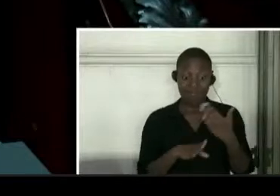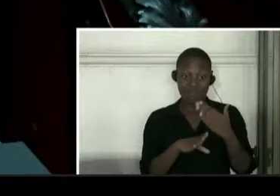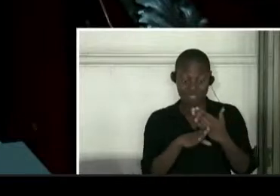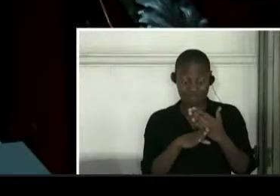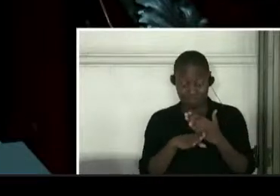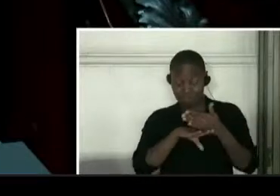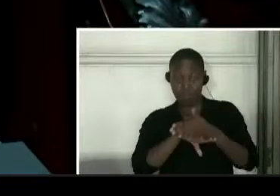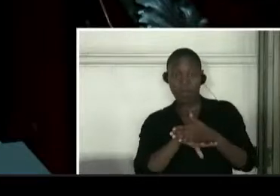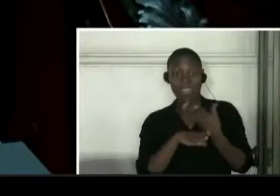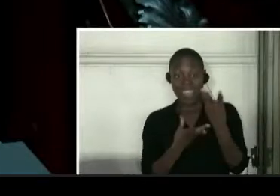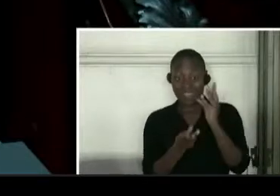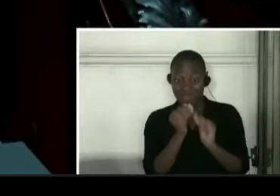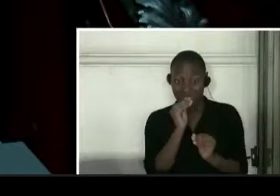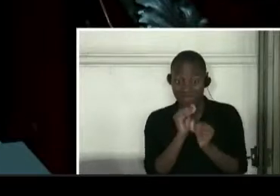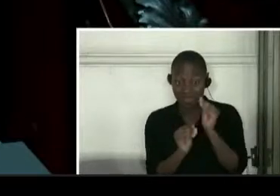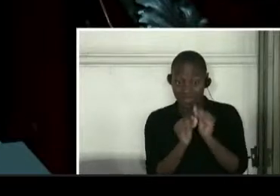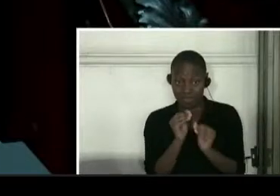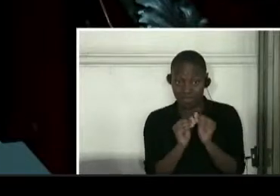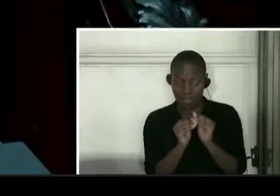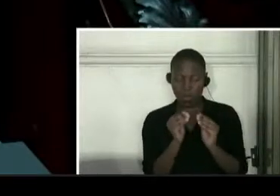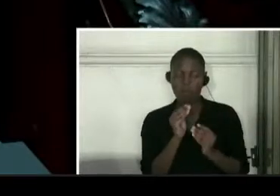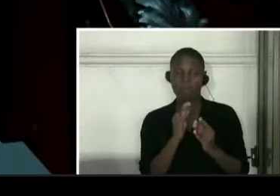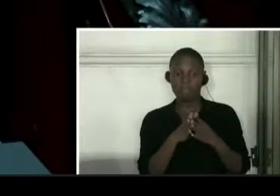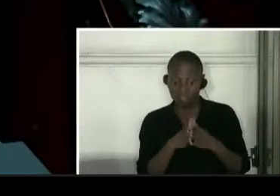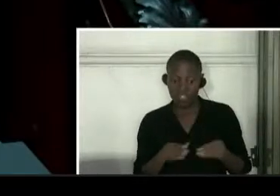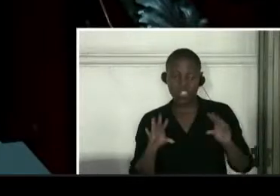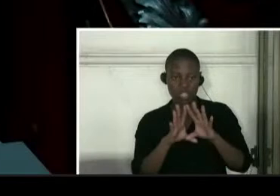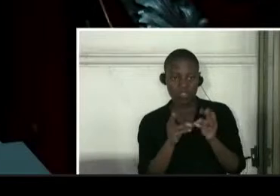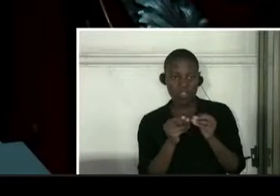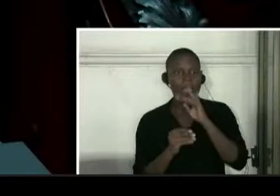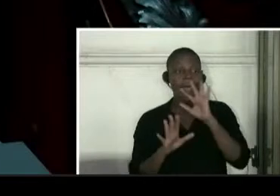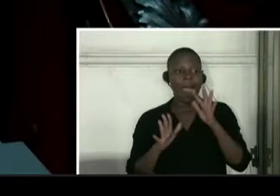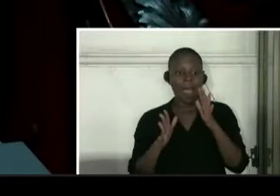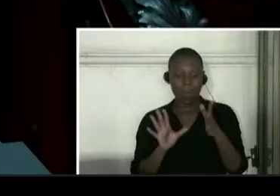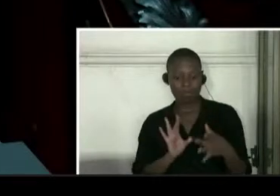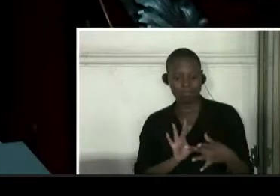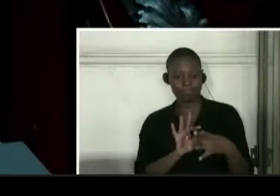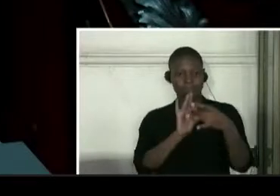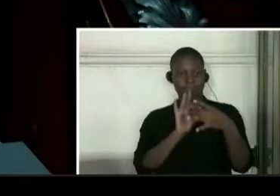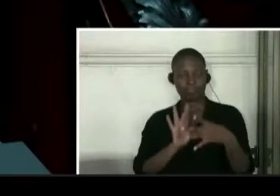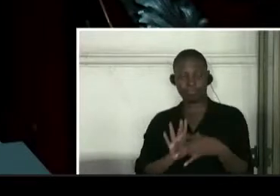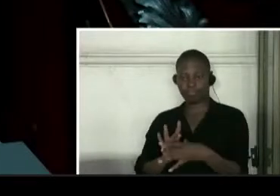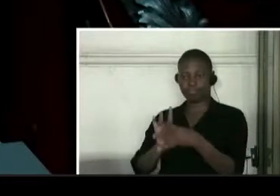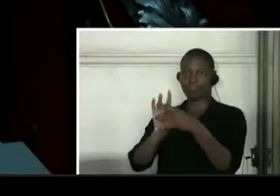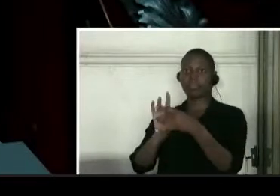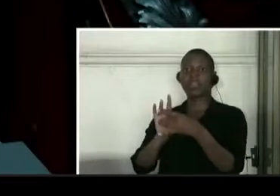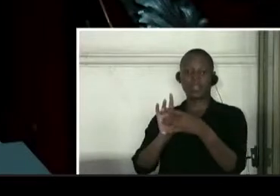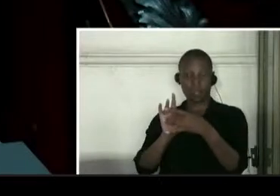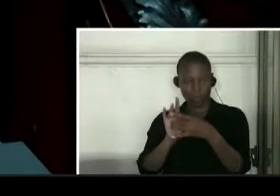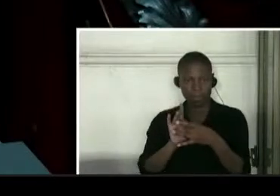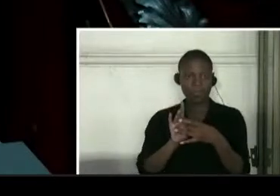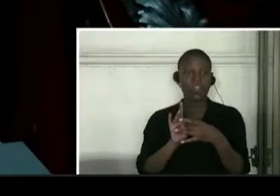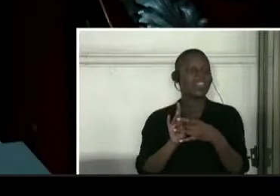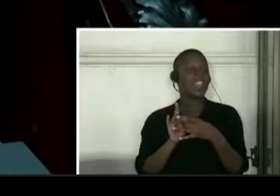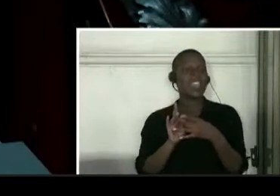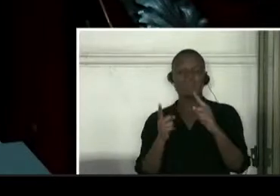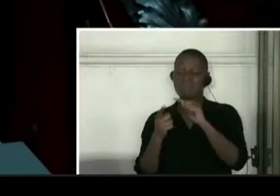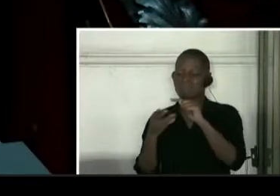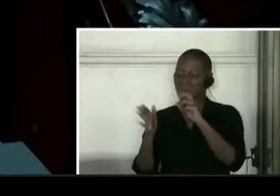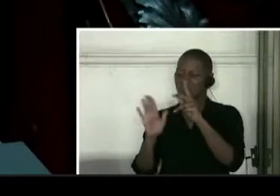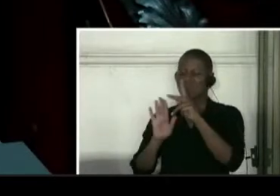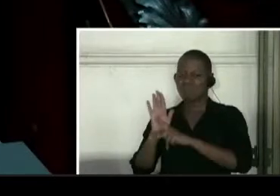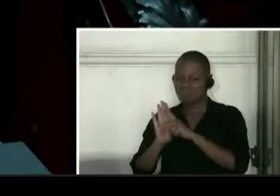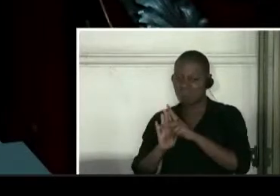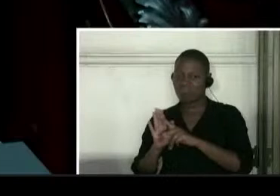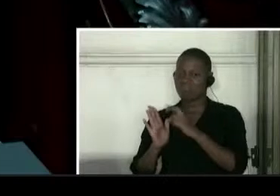indicators, logical link between objectives, indicators and targets, adequacy of the resources in the department